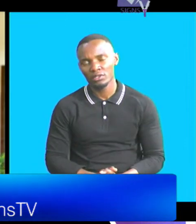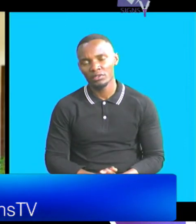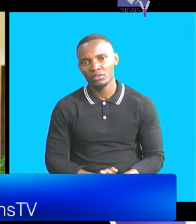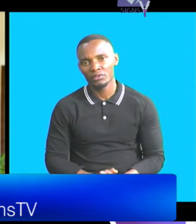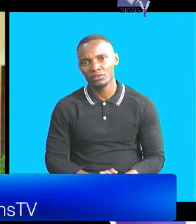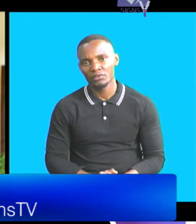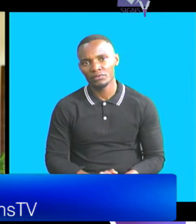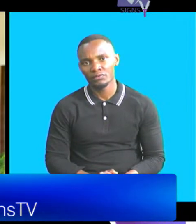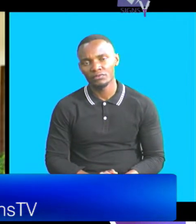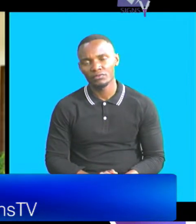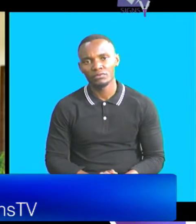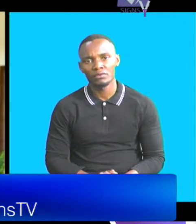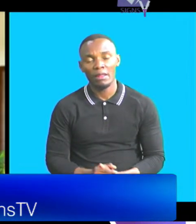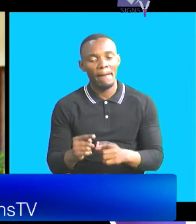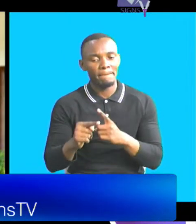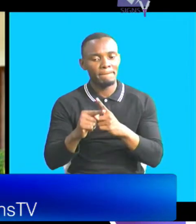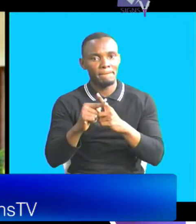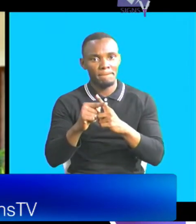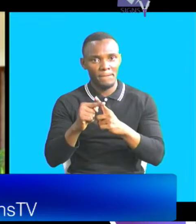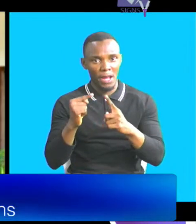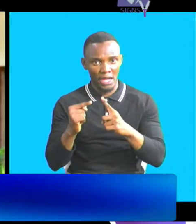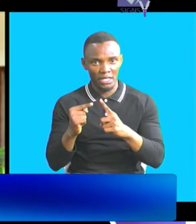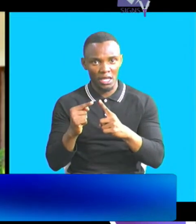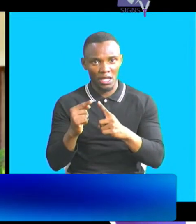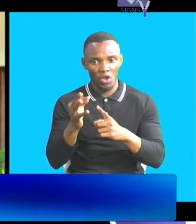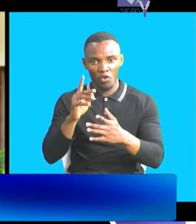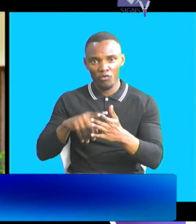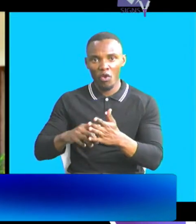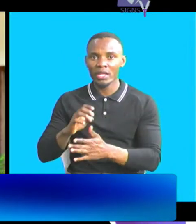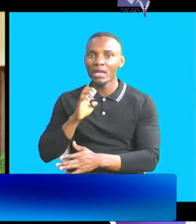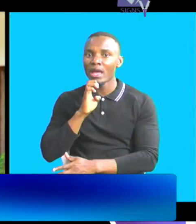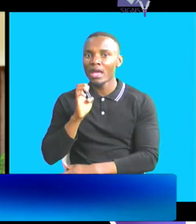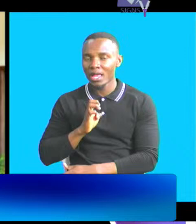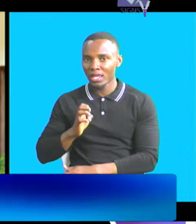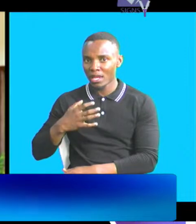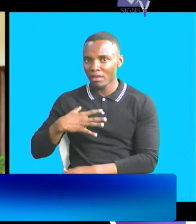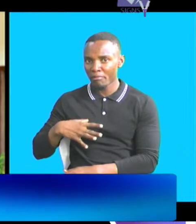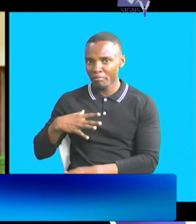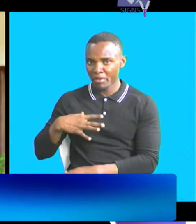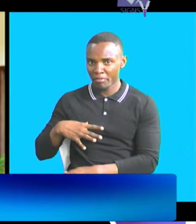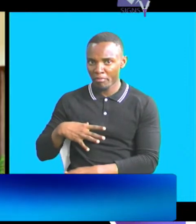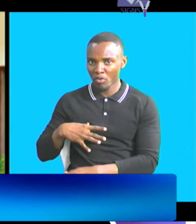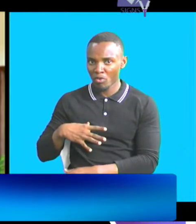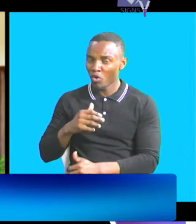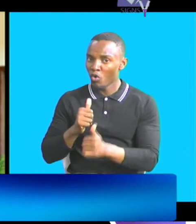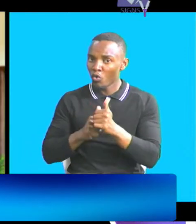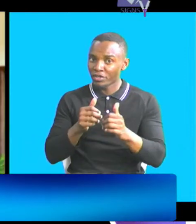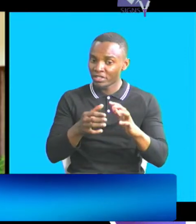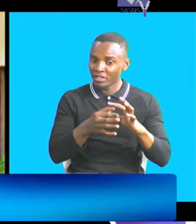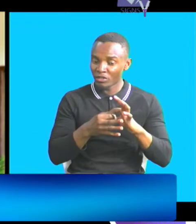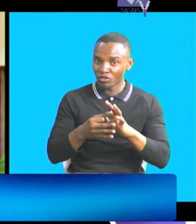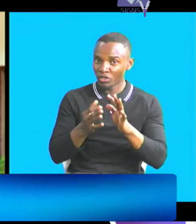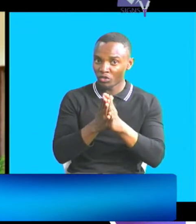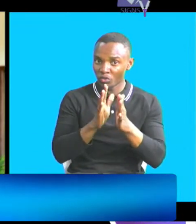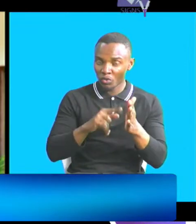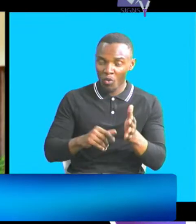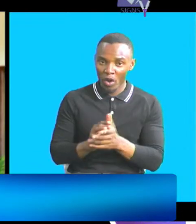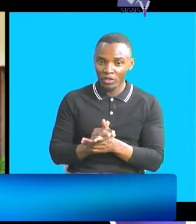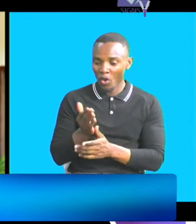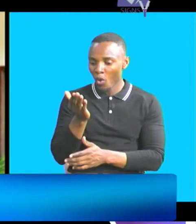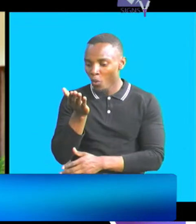the murder of elderly persons associated with claims of